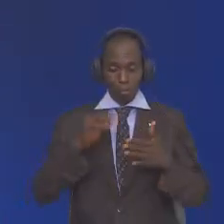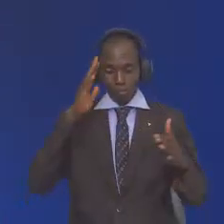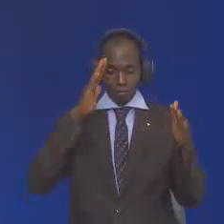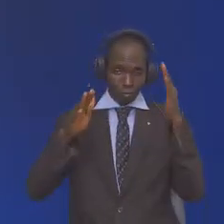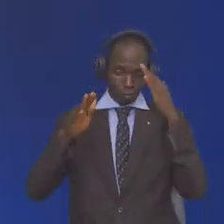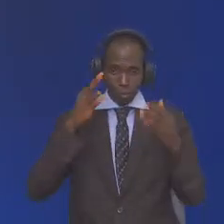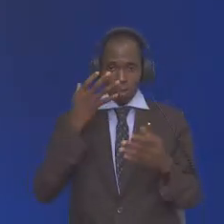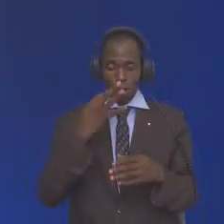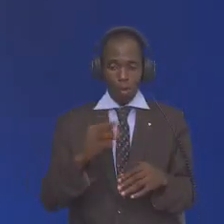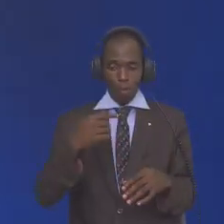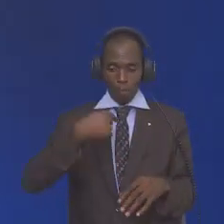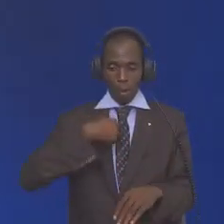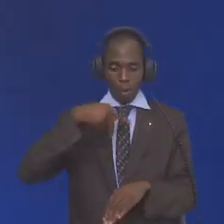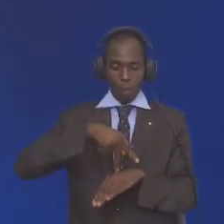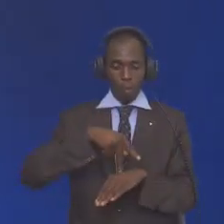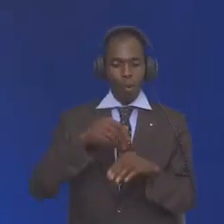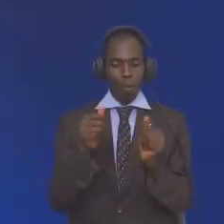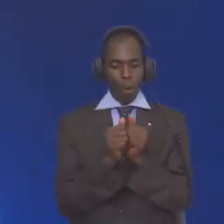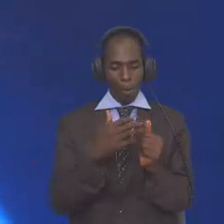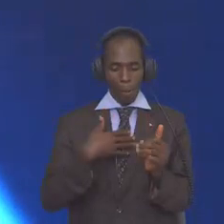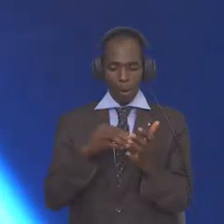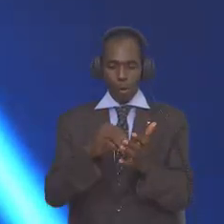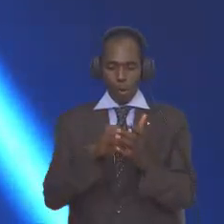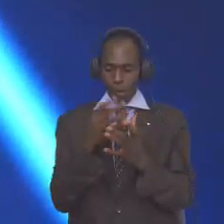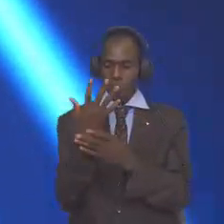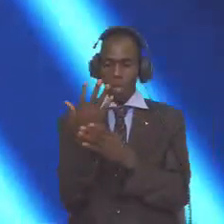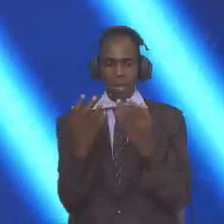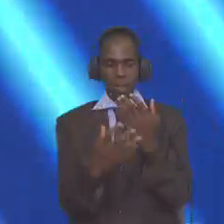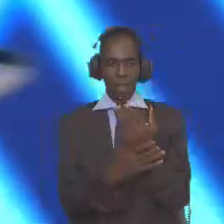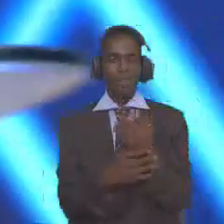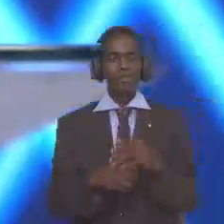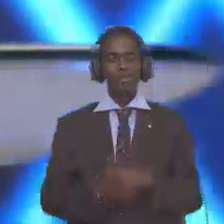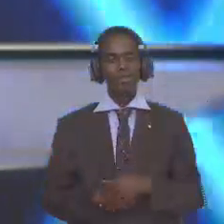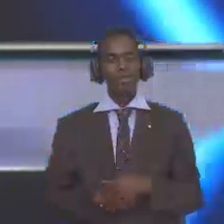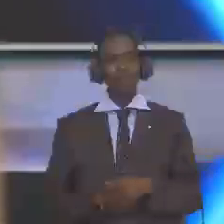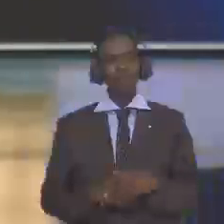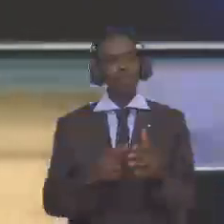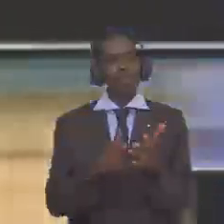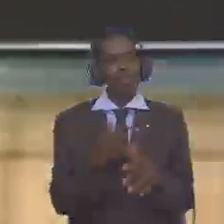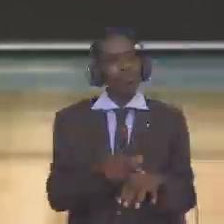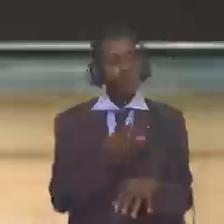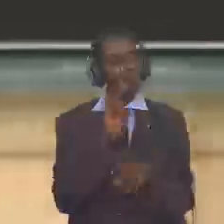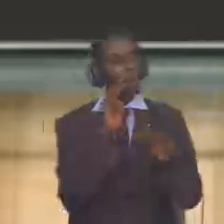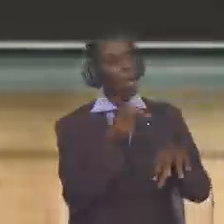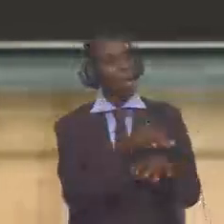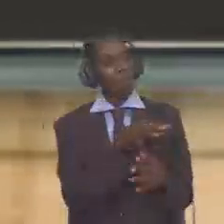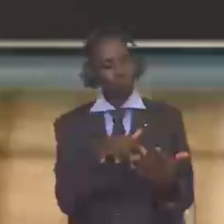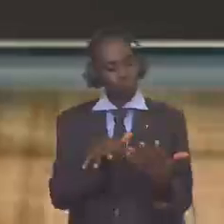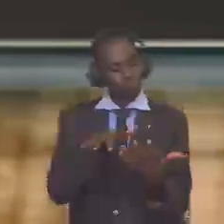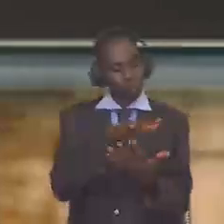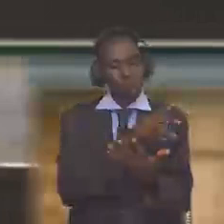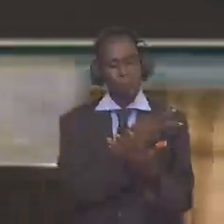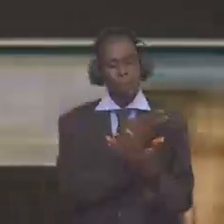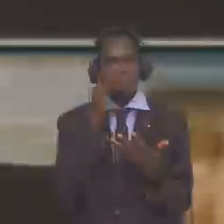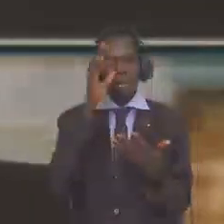Paul, with my own hand. You know, sometimes you look at these preachers, pastors,